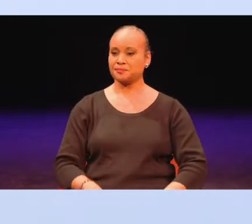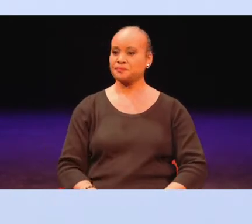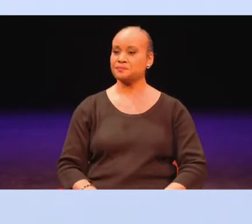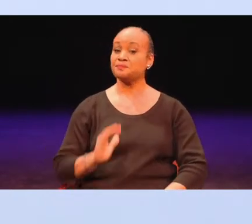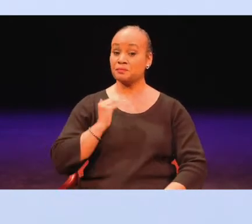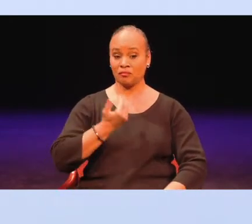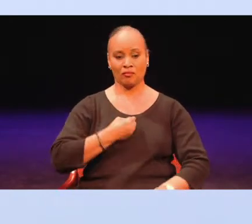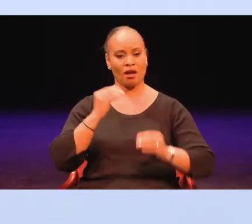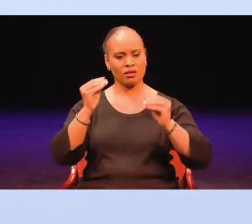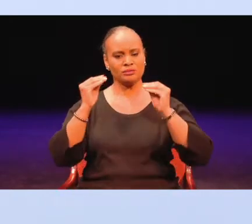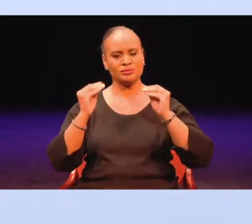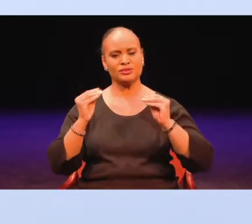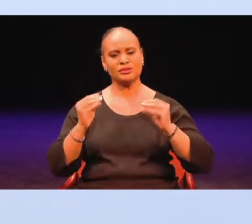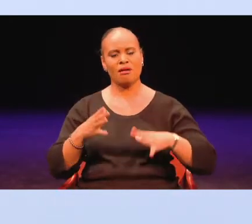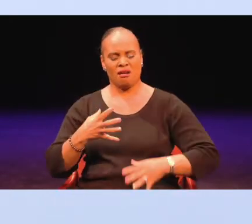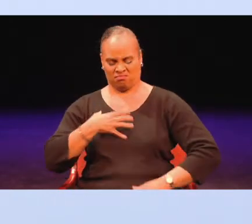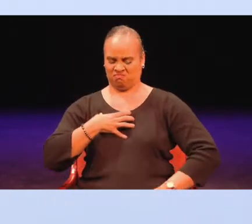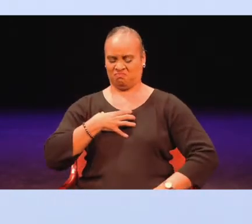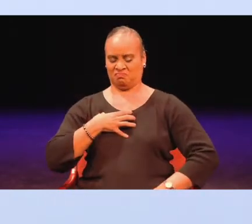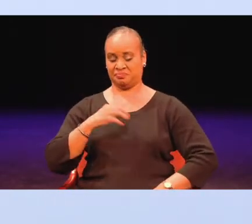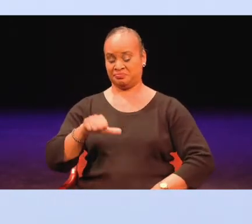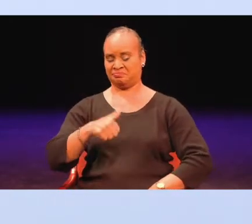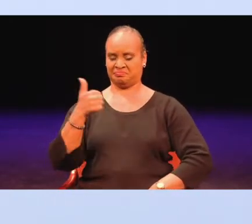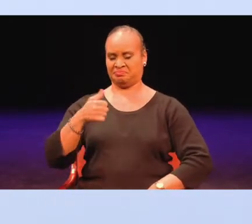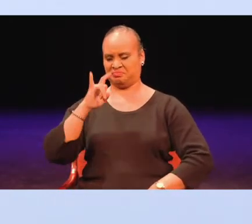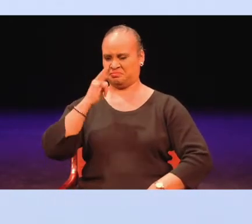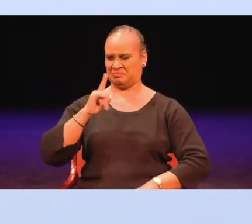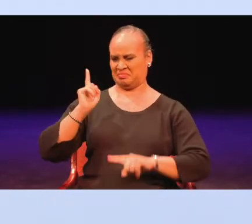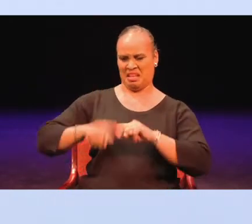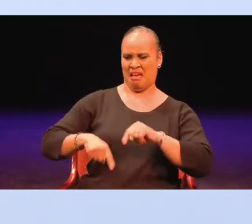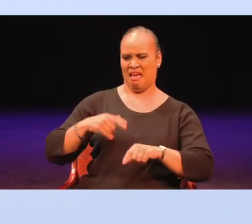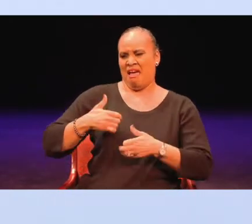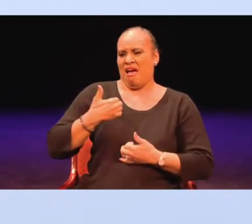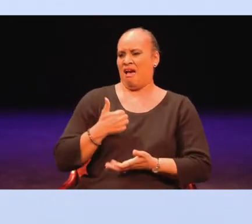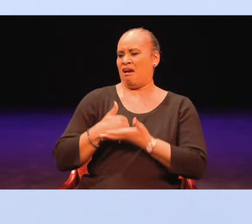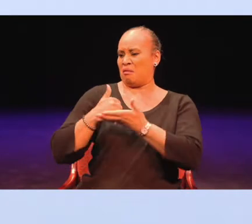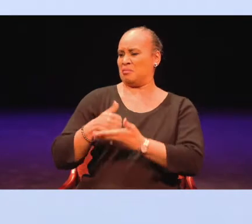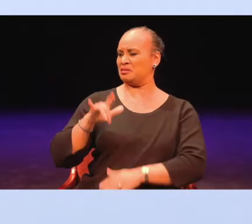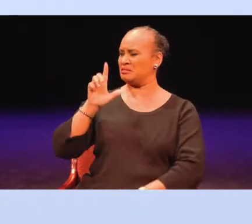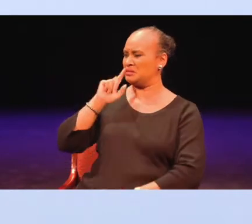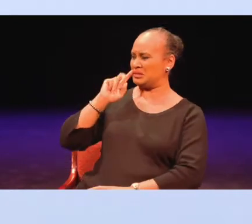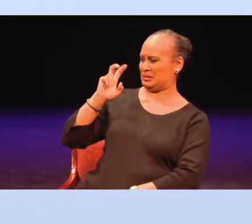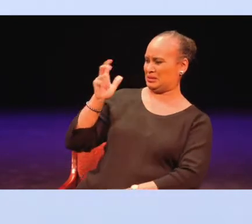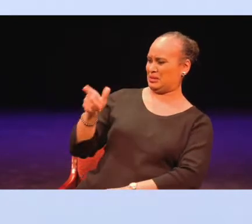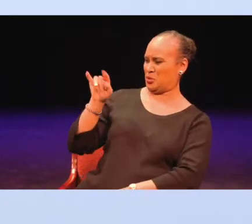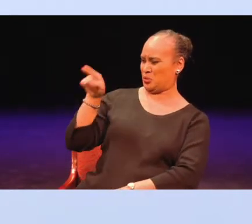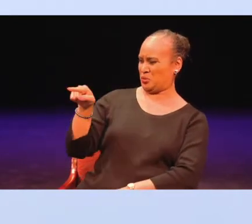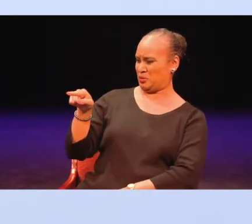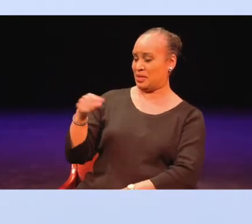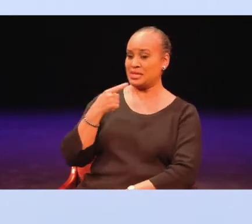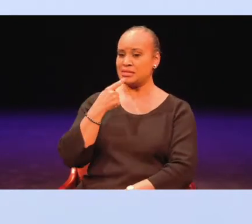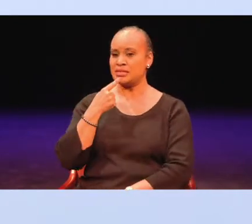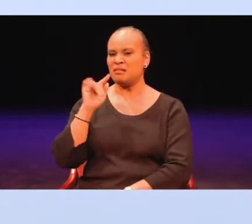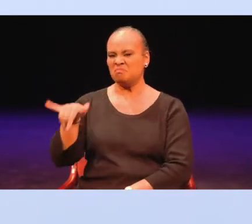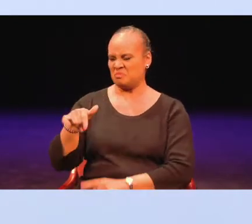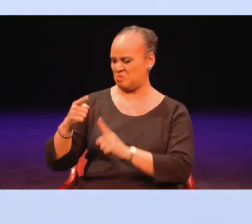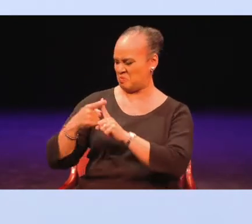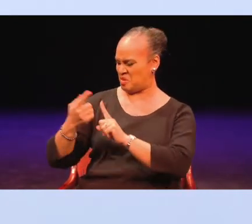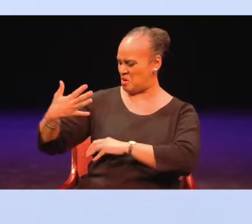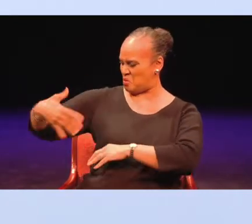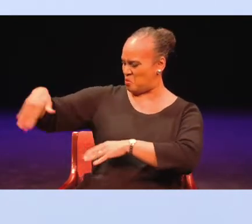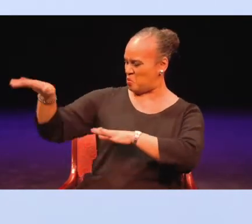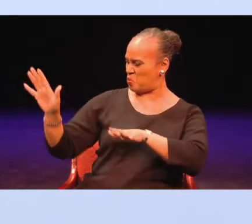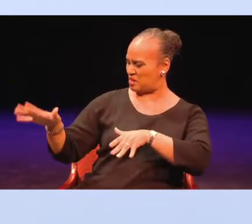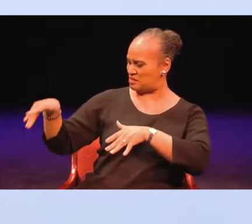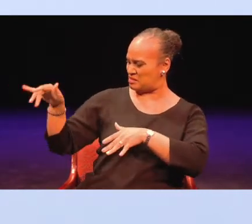Our teacher complained that the other kids couldn't help but gawk and stare. He said that Iris's wings